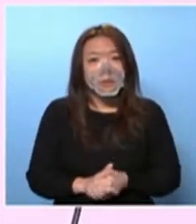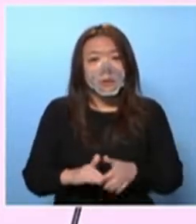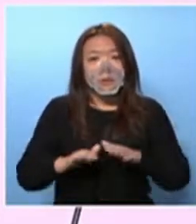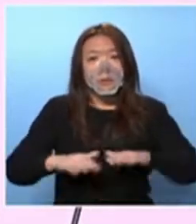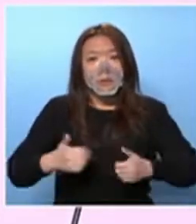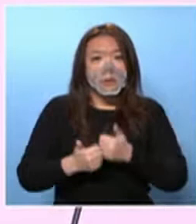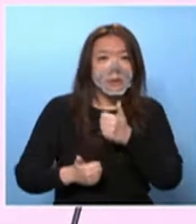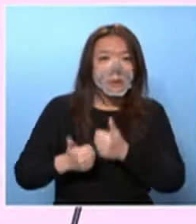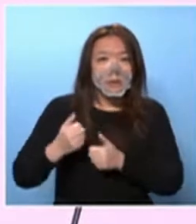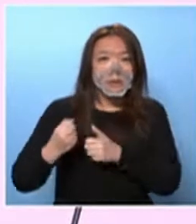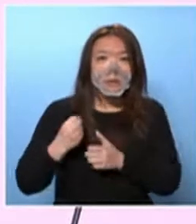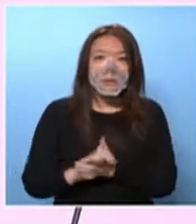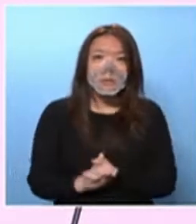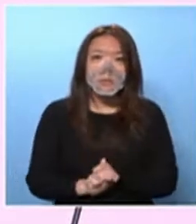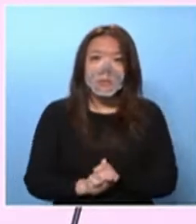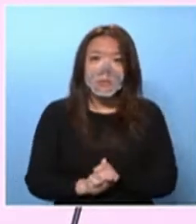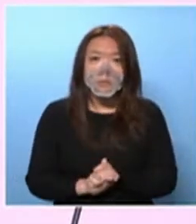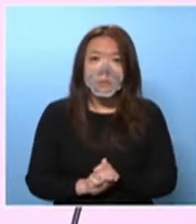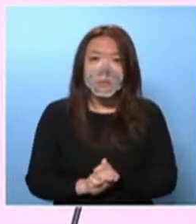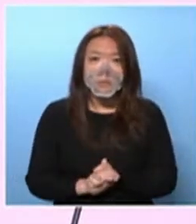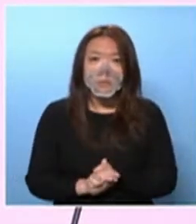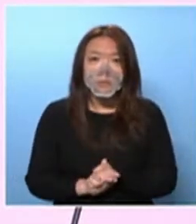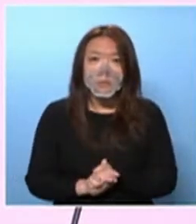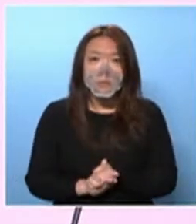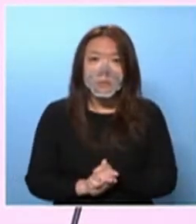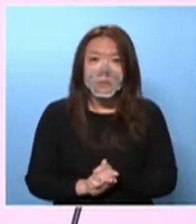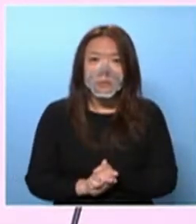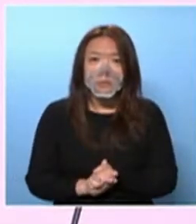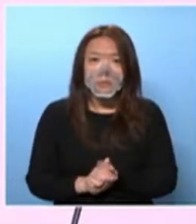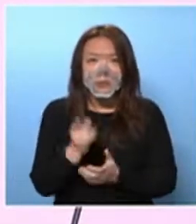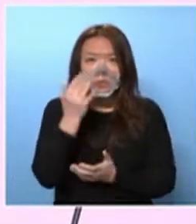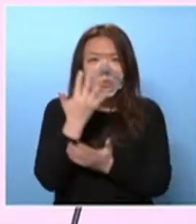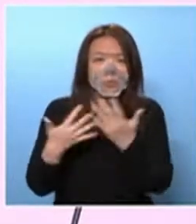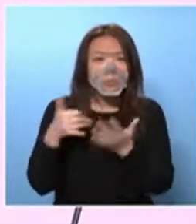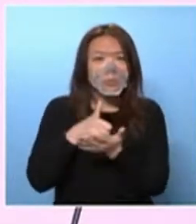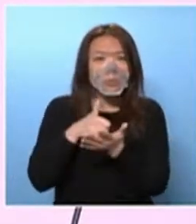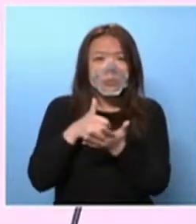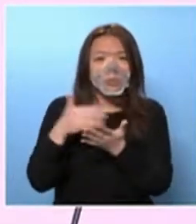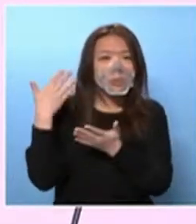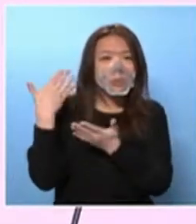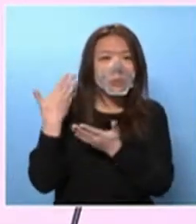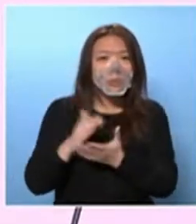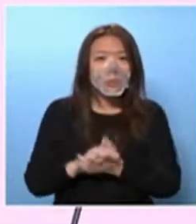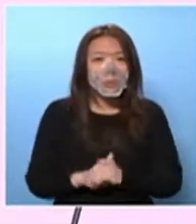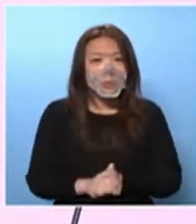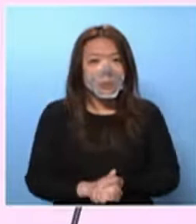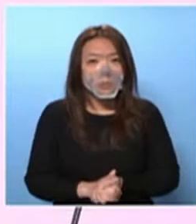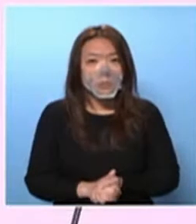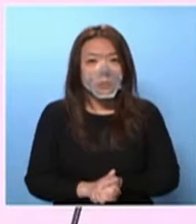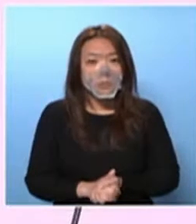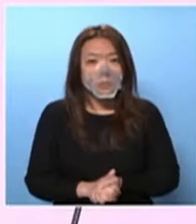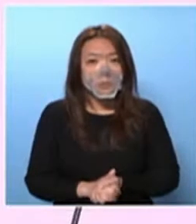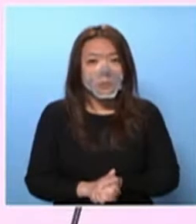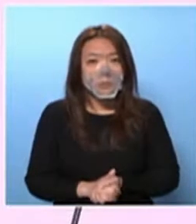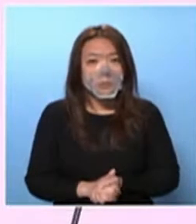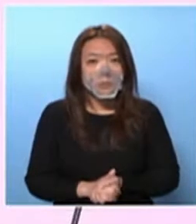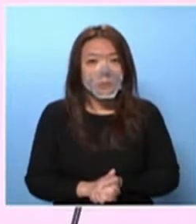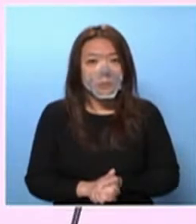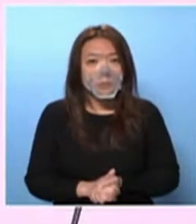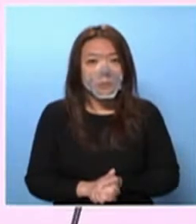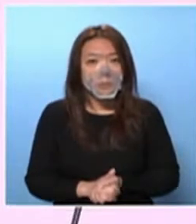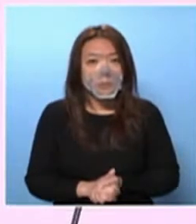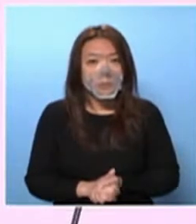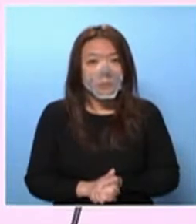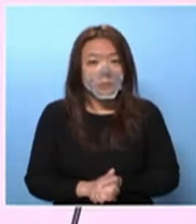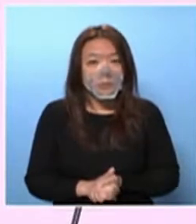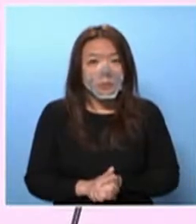as a global financing platform. On market development, considering the fact that there are some large-scale